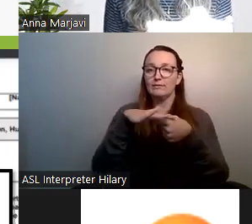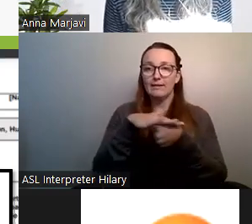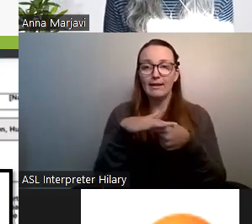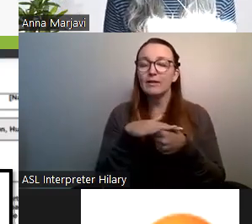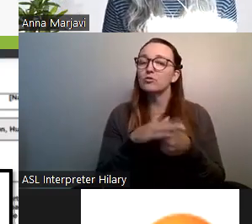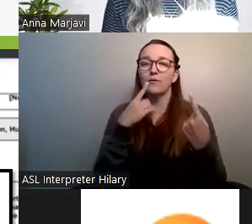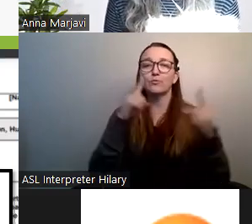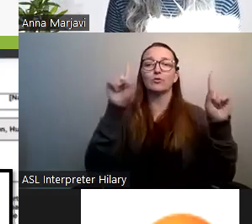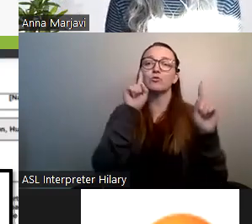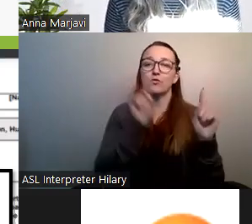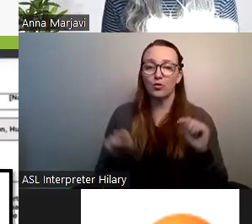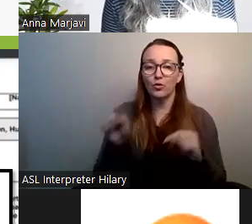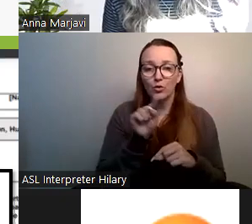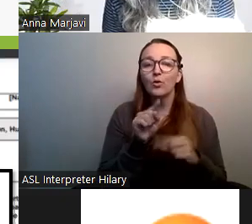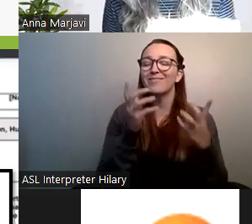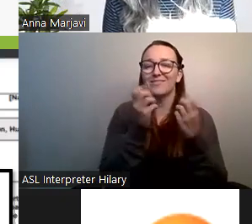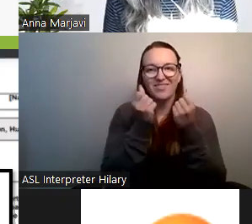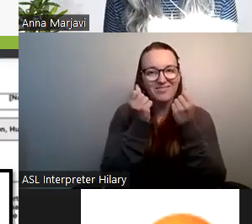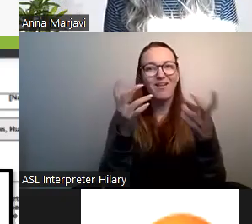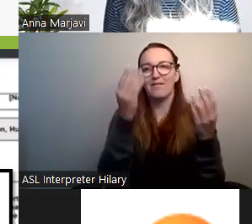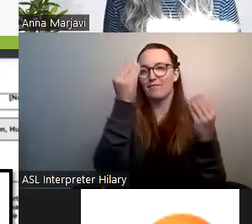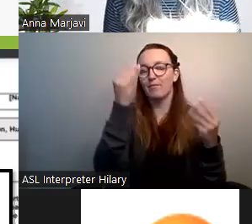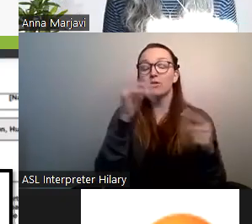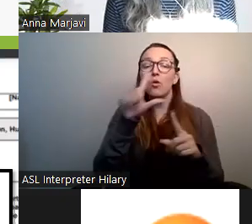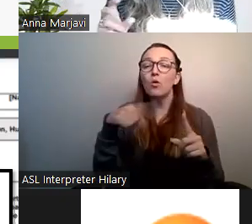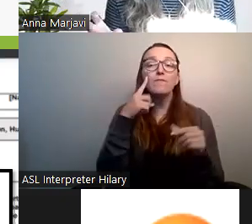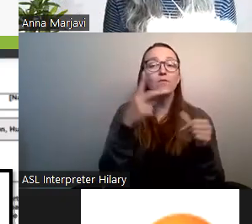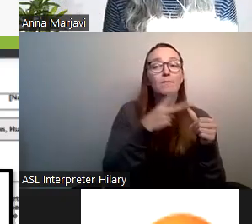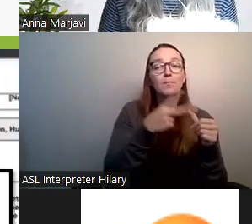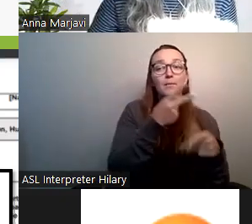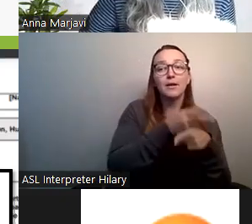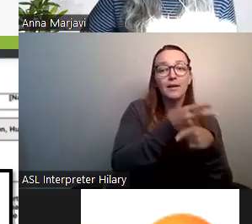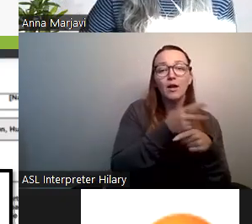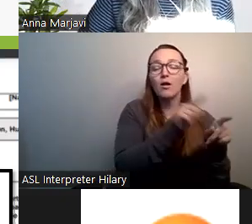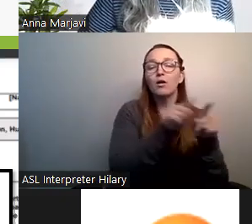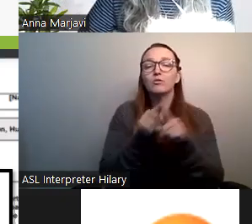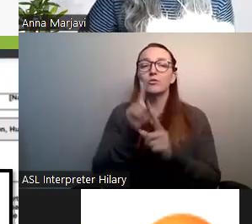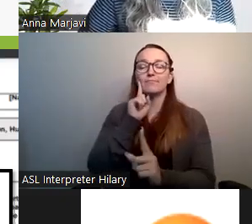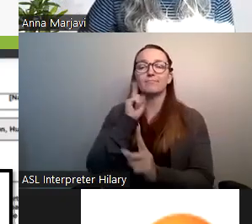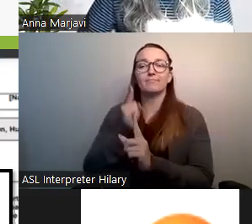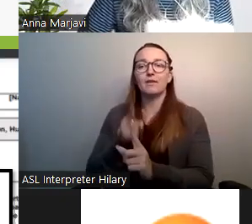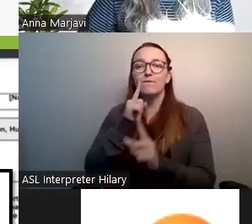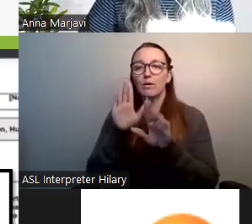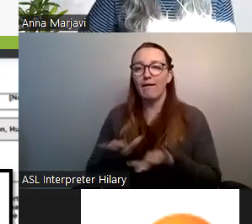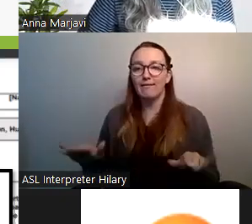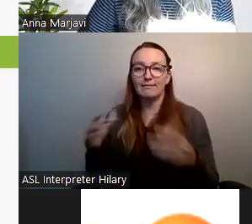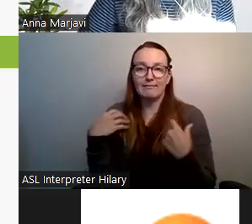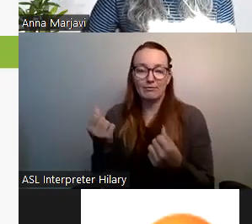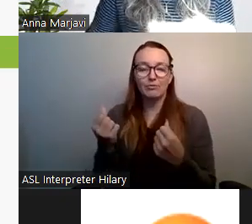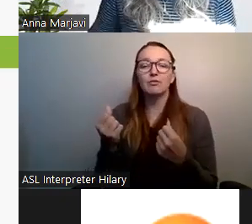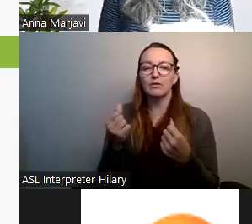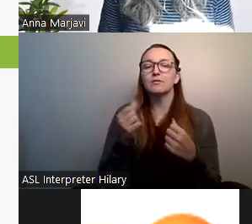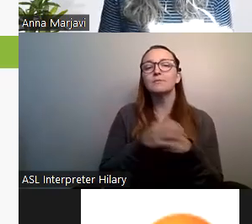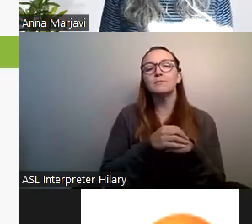there's a lot of information, not only for primary care, but also specific to adolescent health. So definitely check that one out. And next